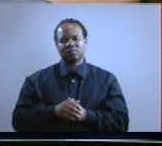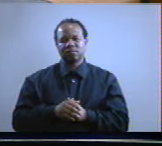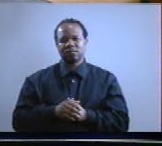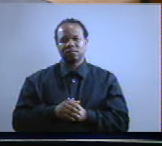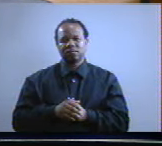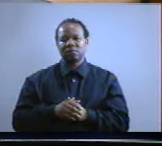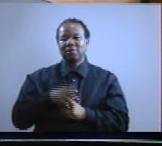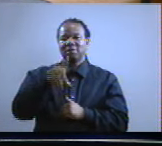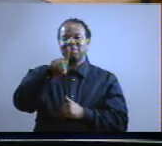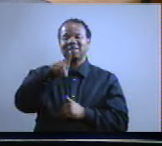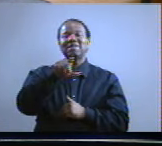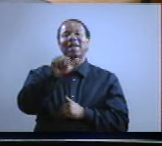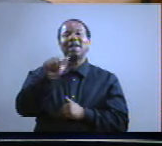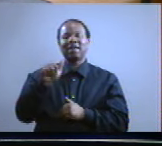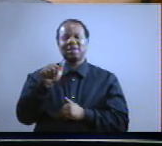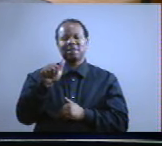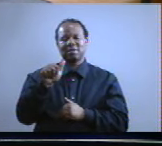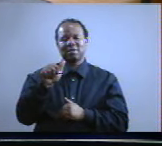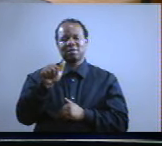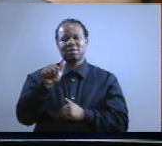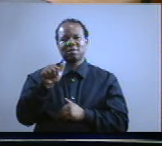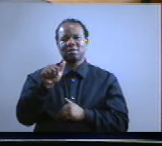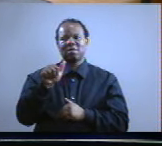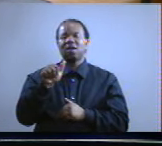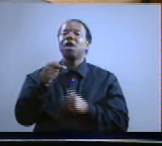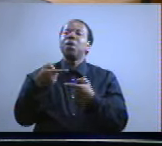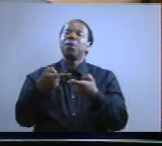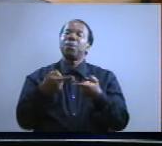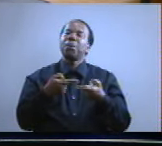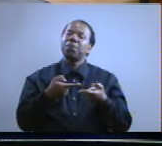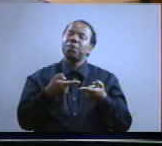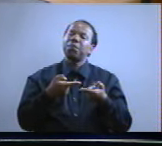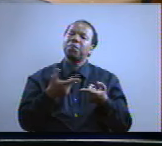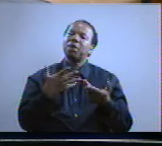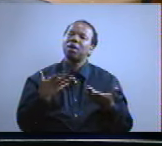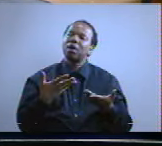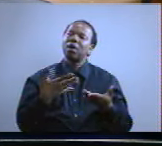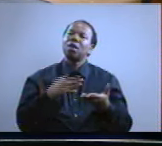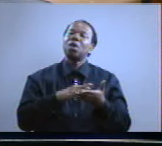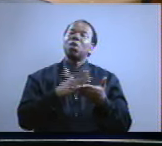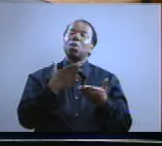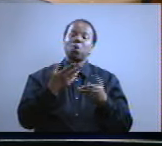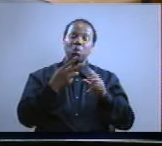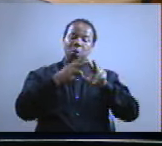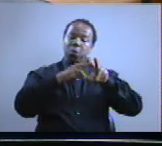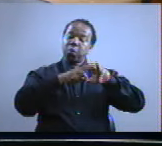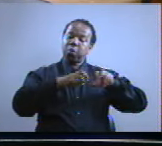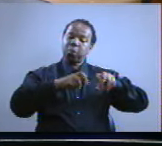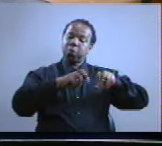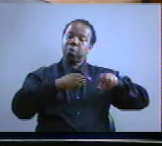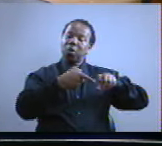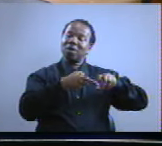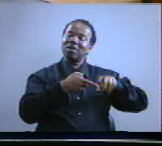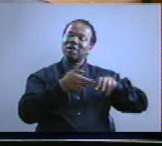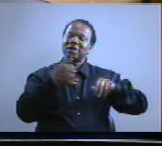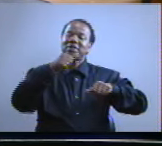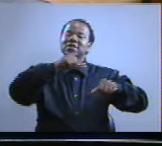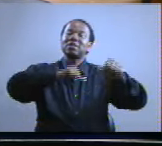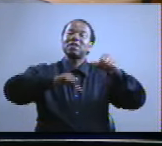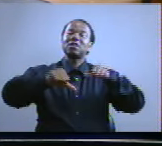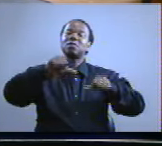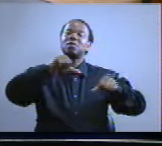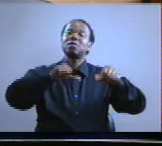of the Democratic Alliance that the House debates the importance of the research being done by scientists on board the